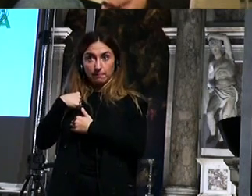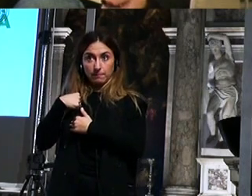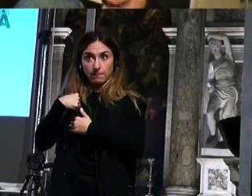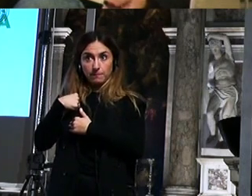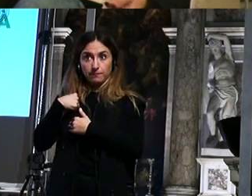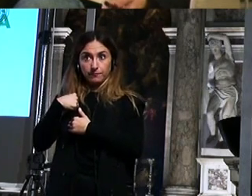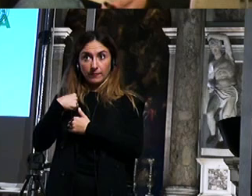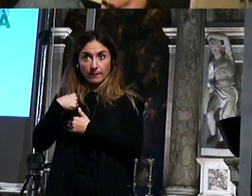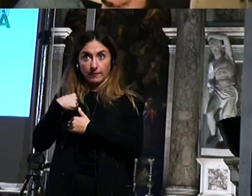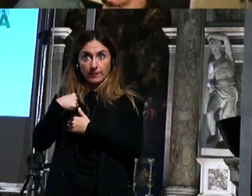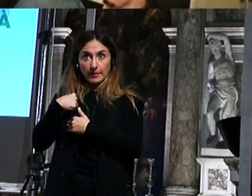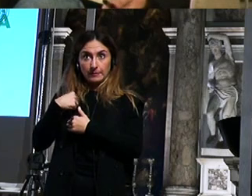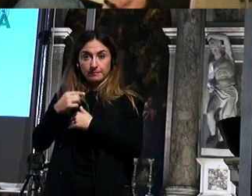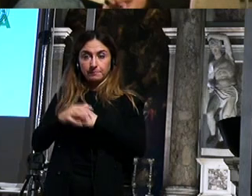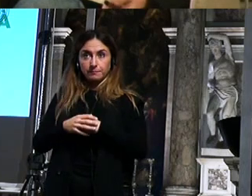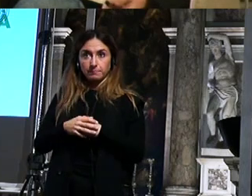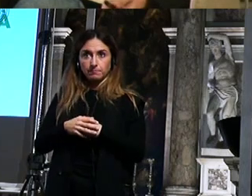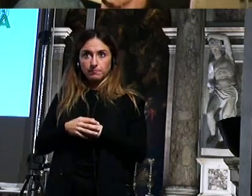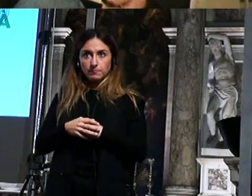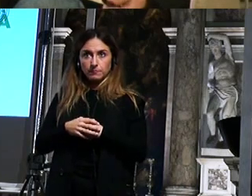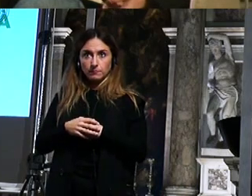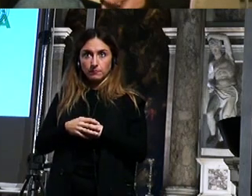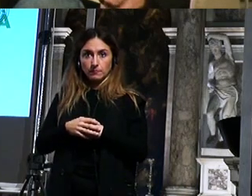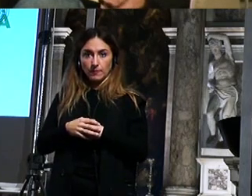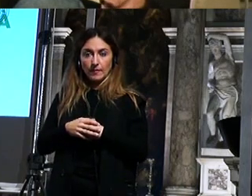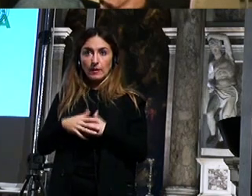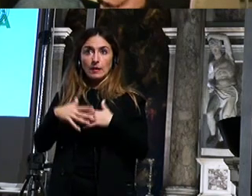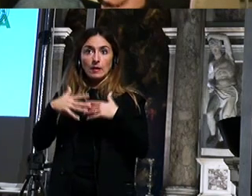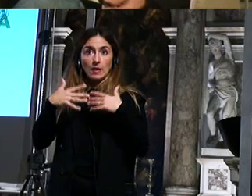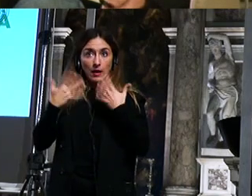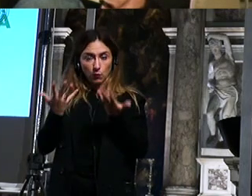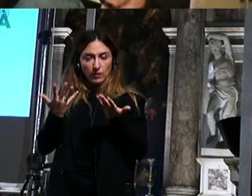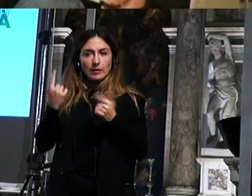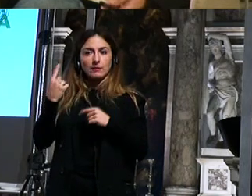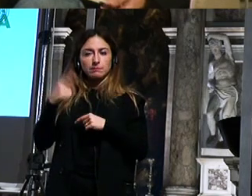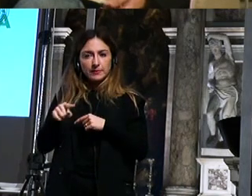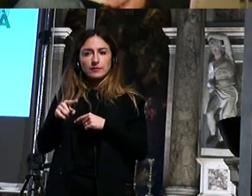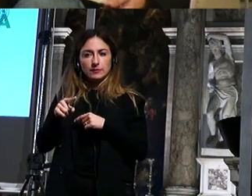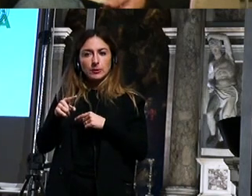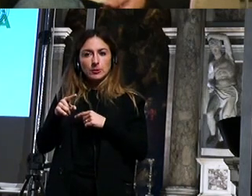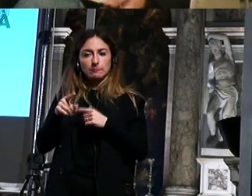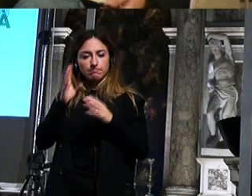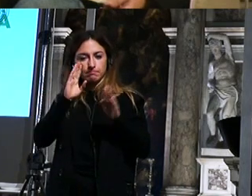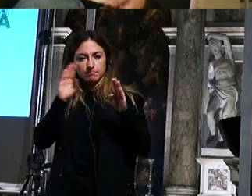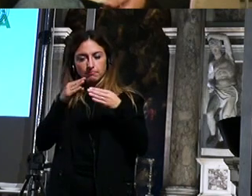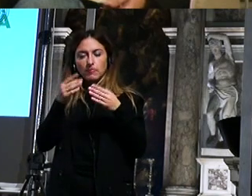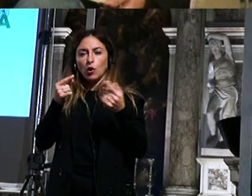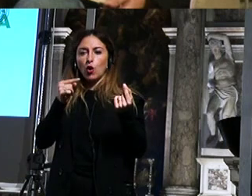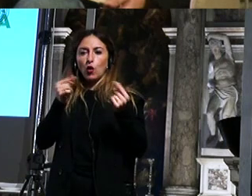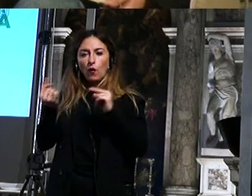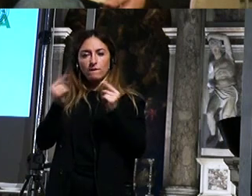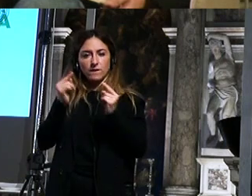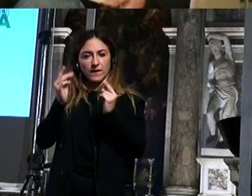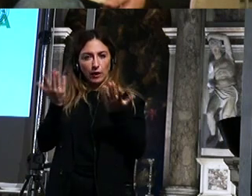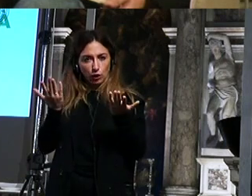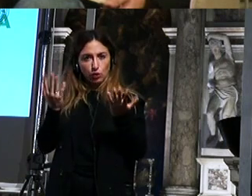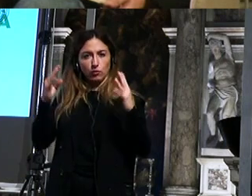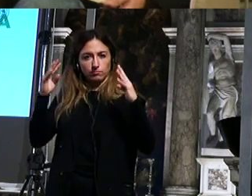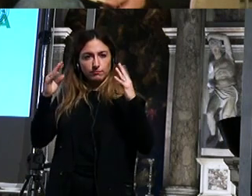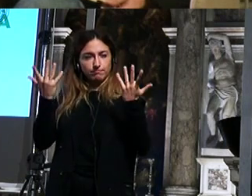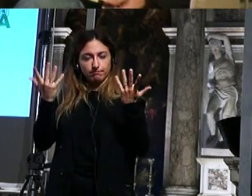on the conflict, the inner conflict that this raises, was a smart thing that this reviewer did, the psychoanalyst